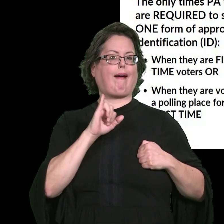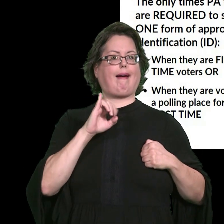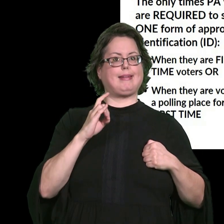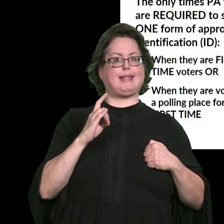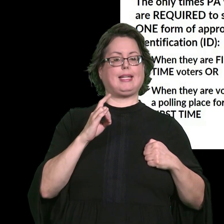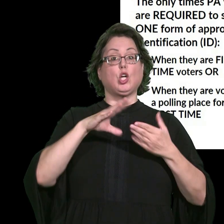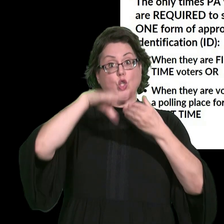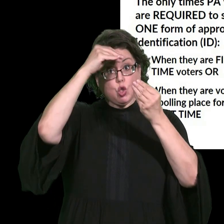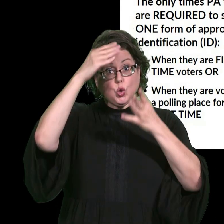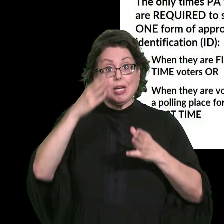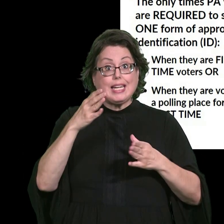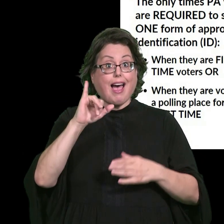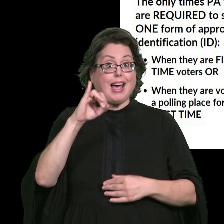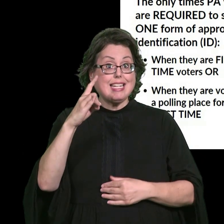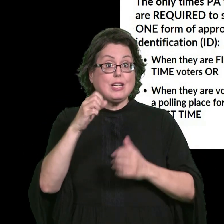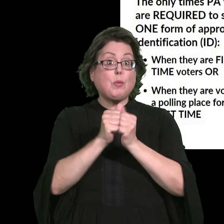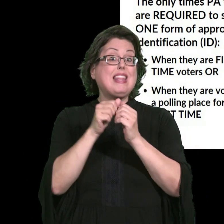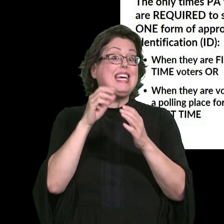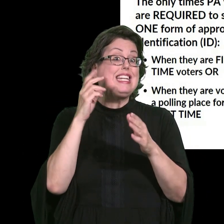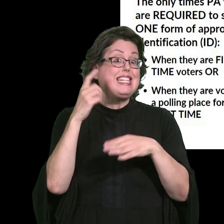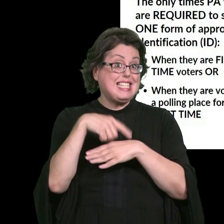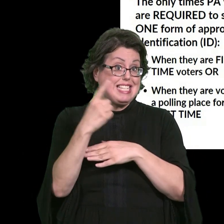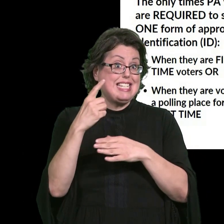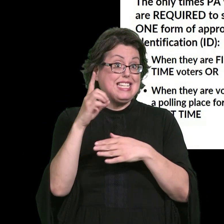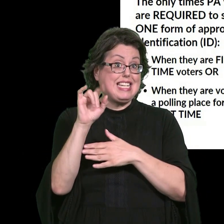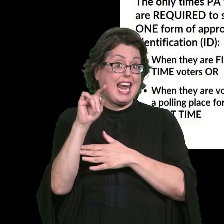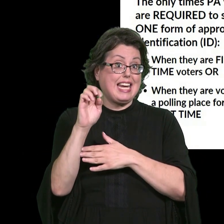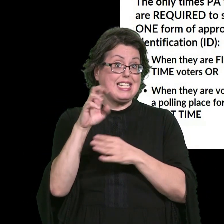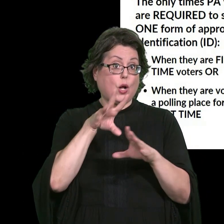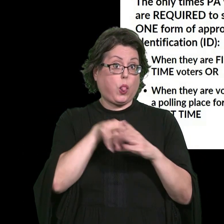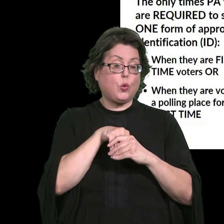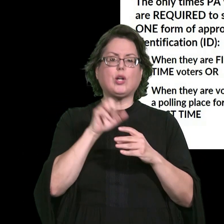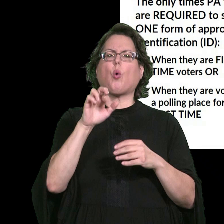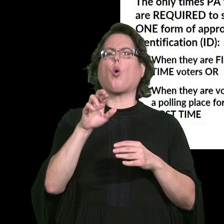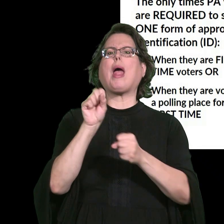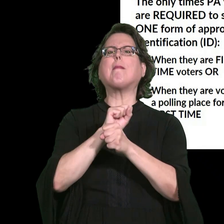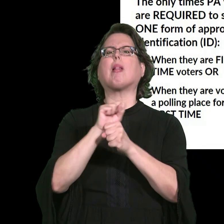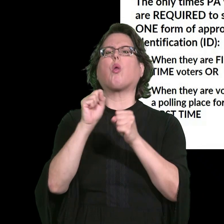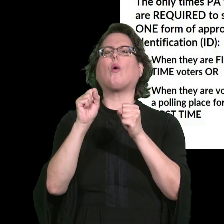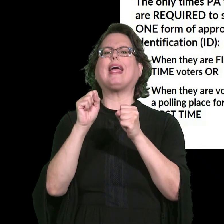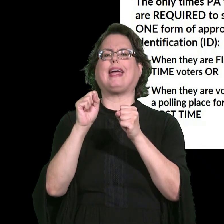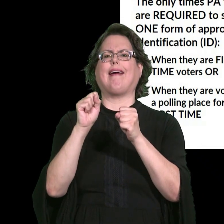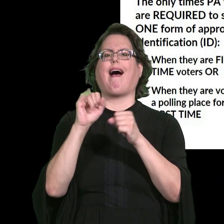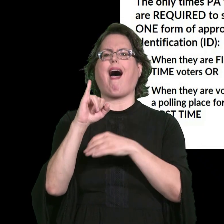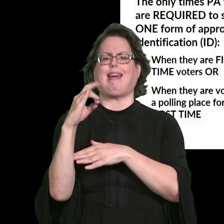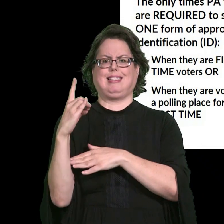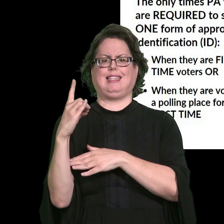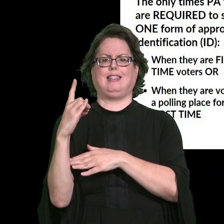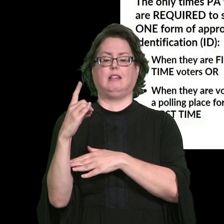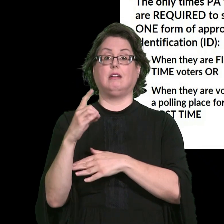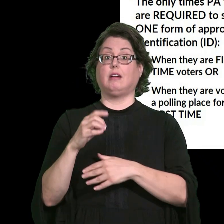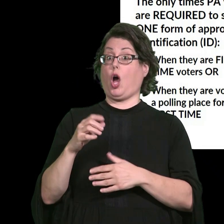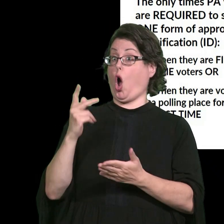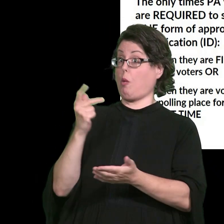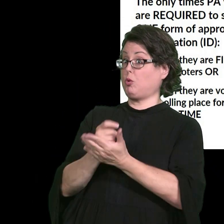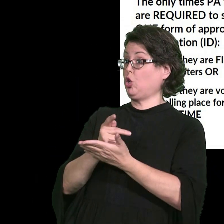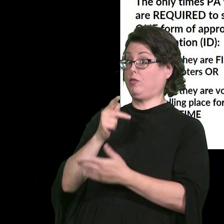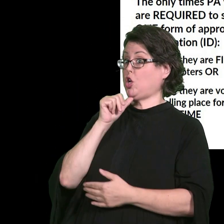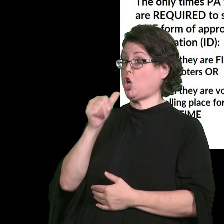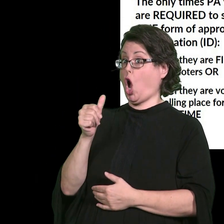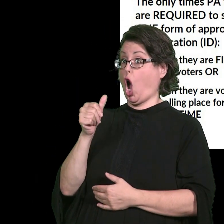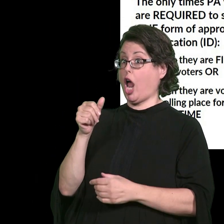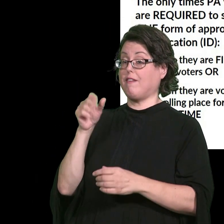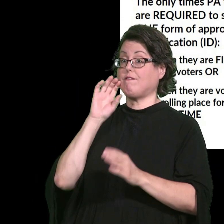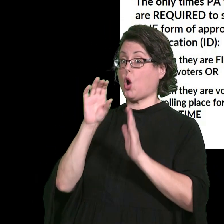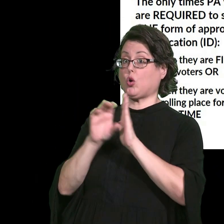your student ID with the date on it, or an employee ID. Those approved non-photo IDs that